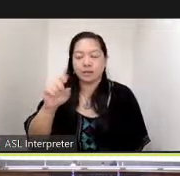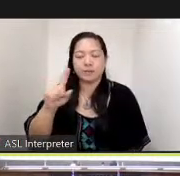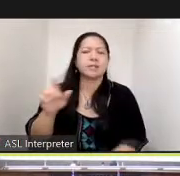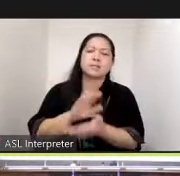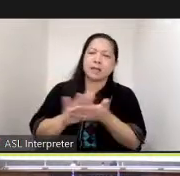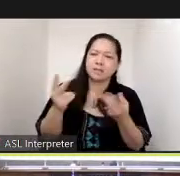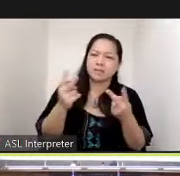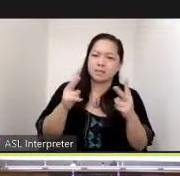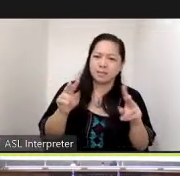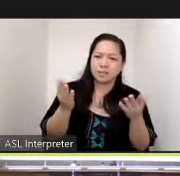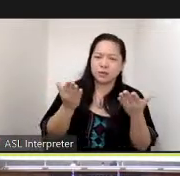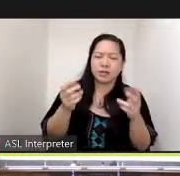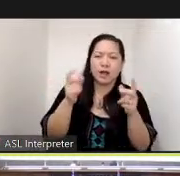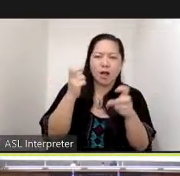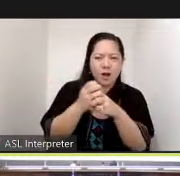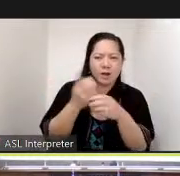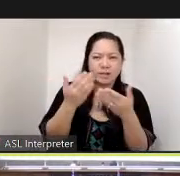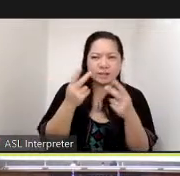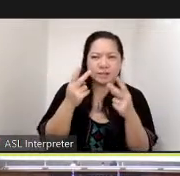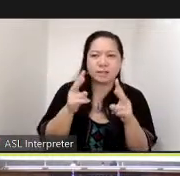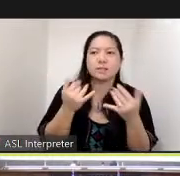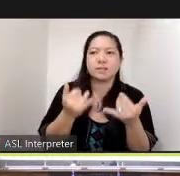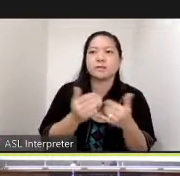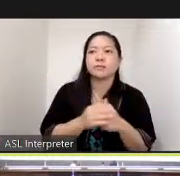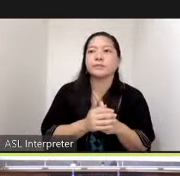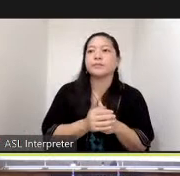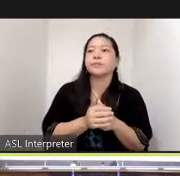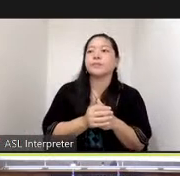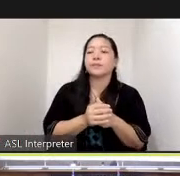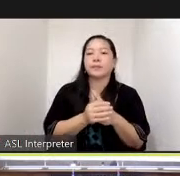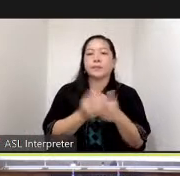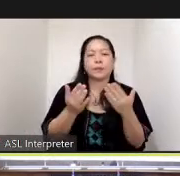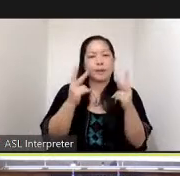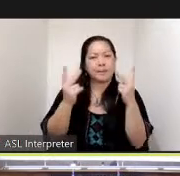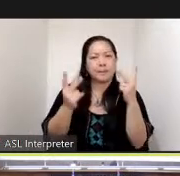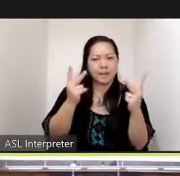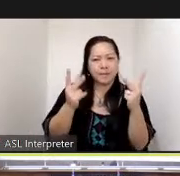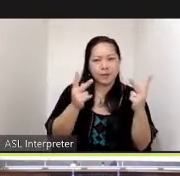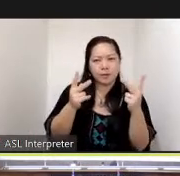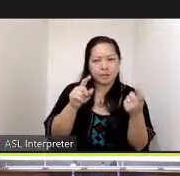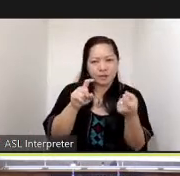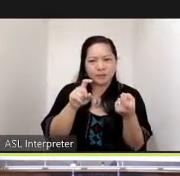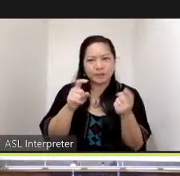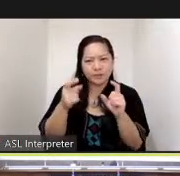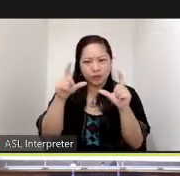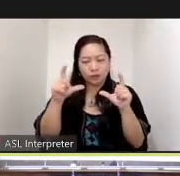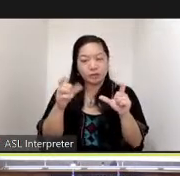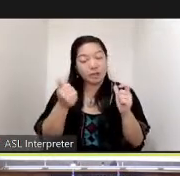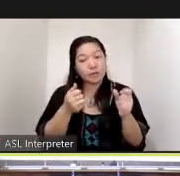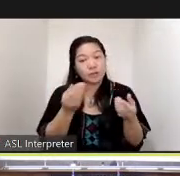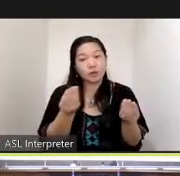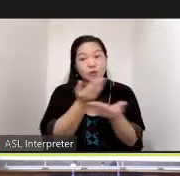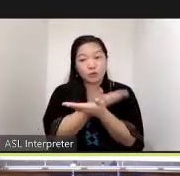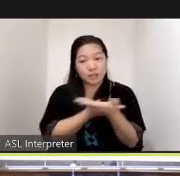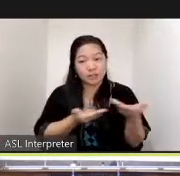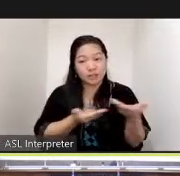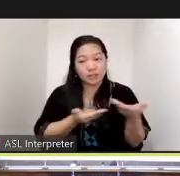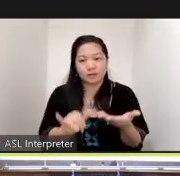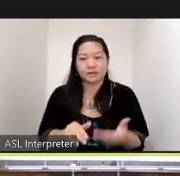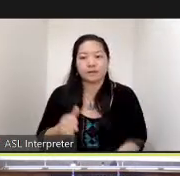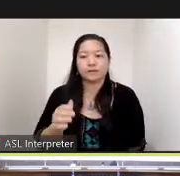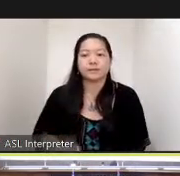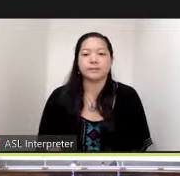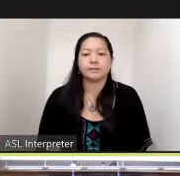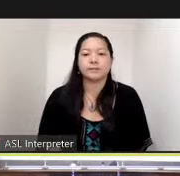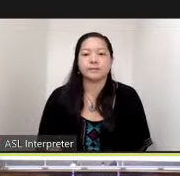This is hard to see with the people's pictures. Is there any way to switch that? You can